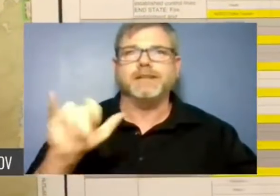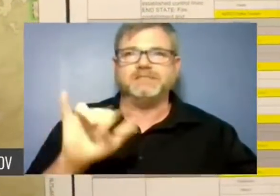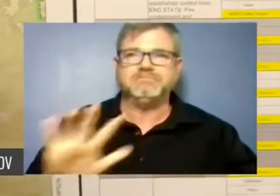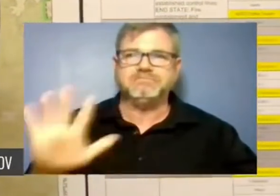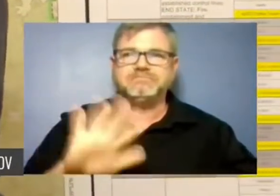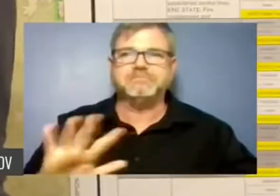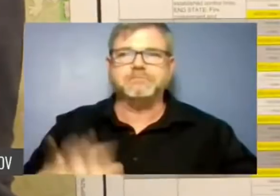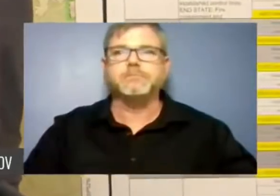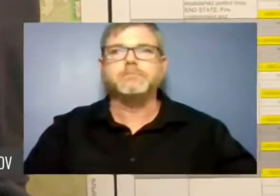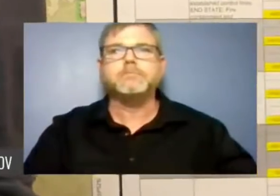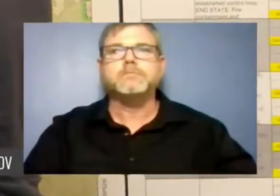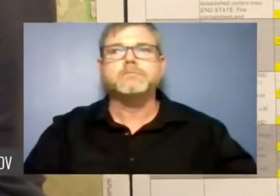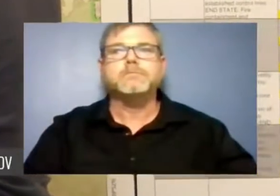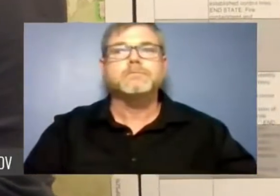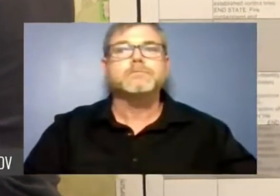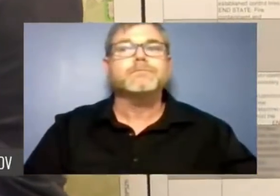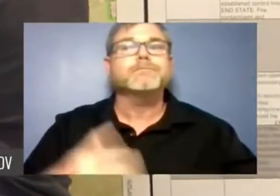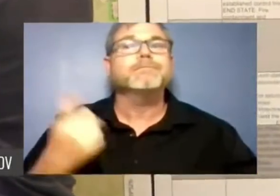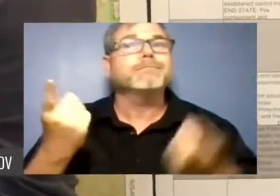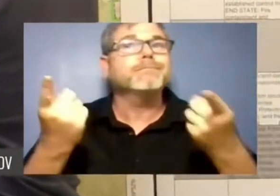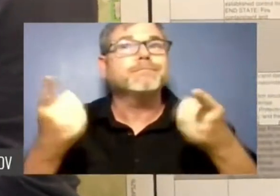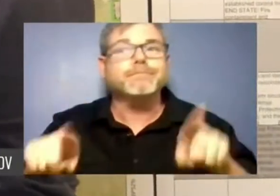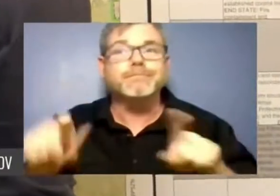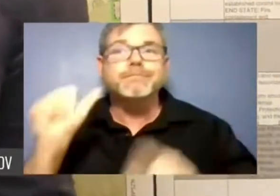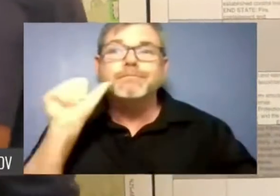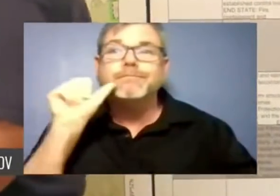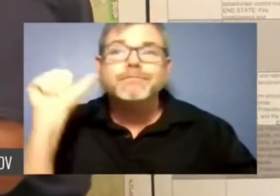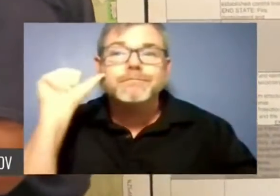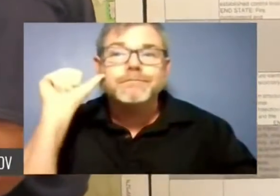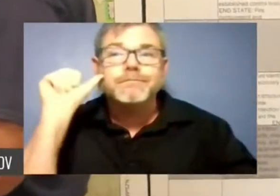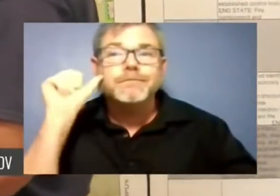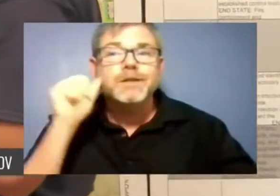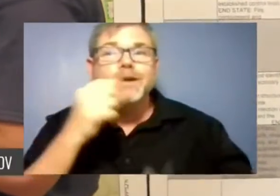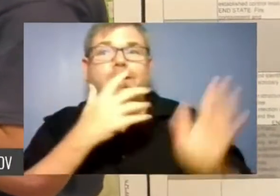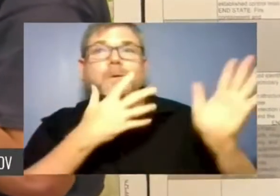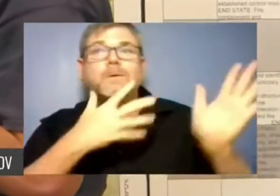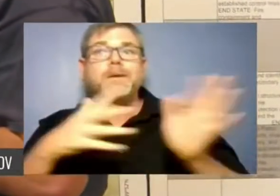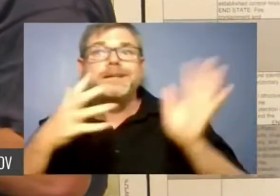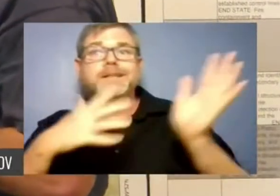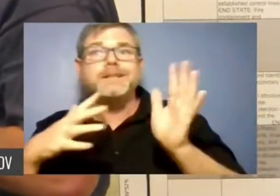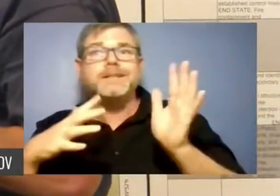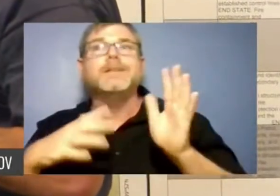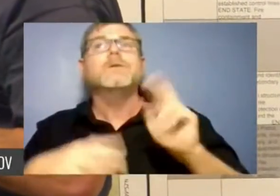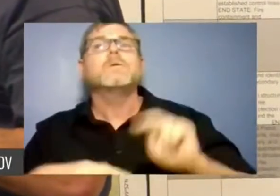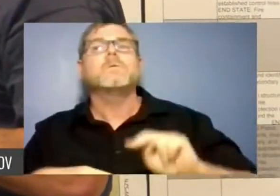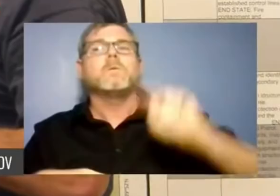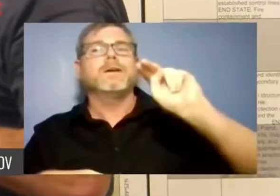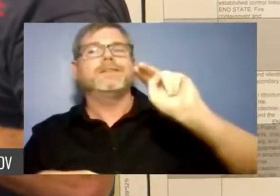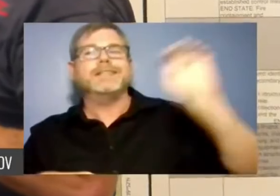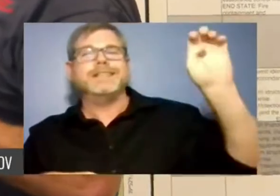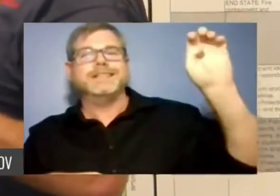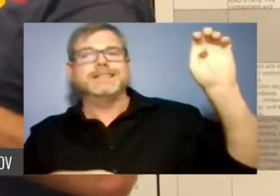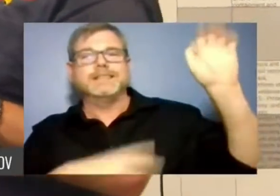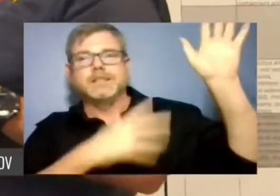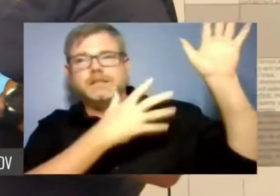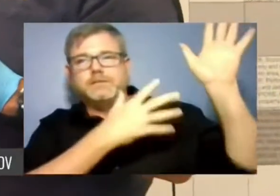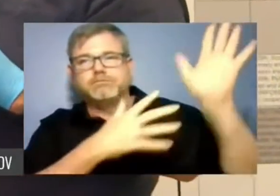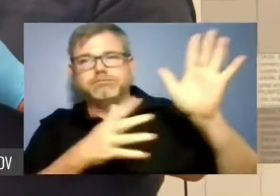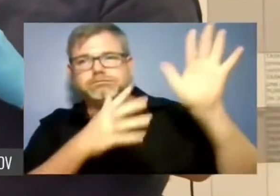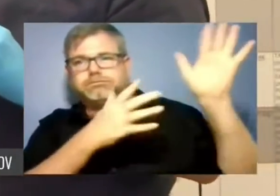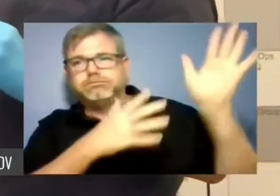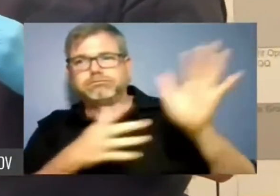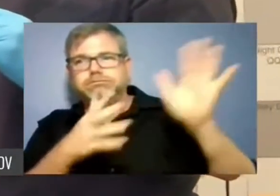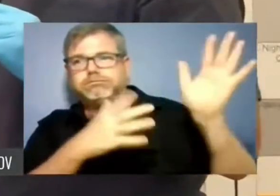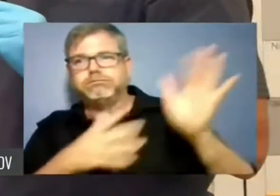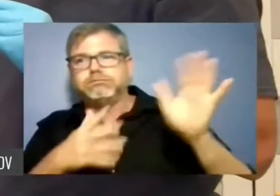the Taylorsville area and out towards Quincy from all of this, when that was doing that, we picked up a spot about